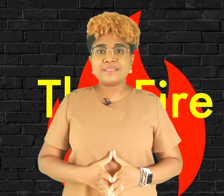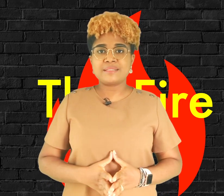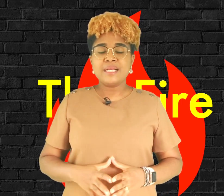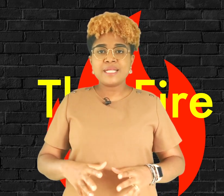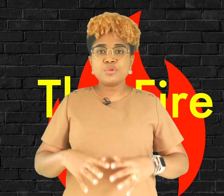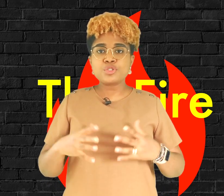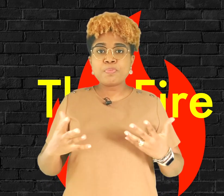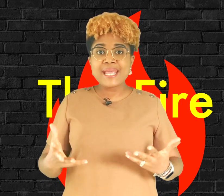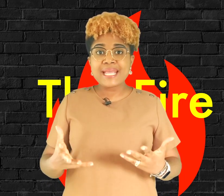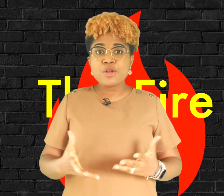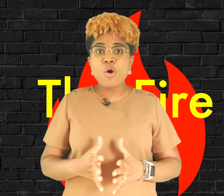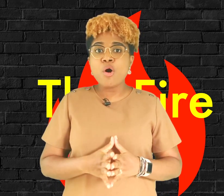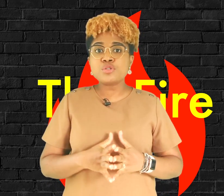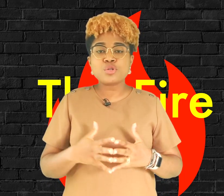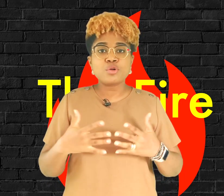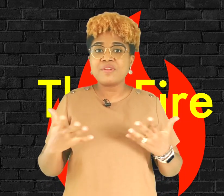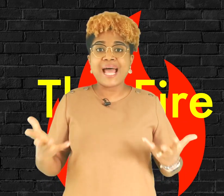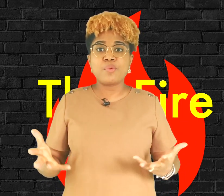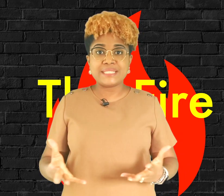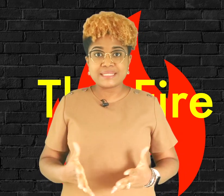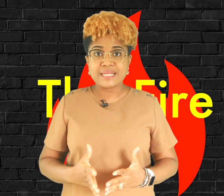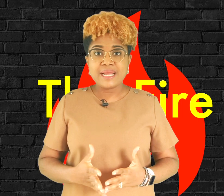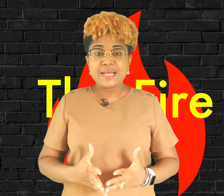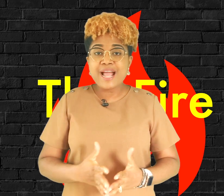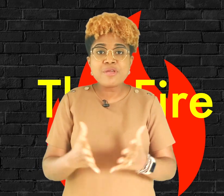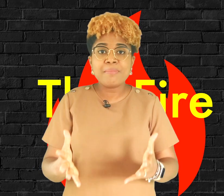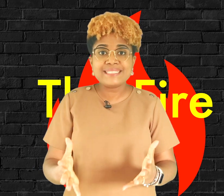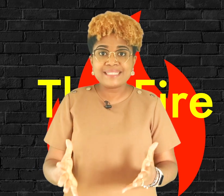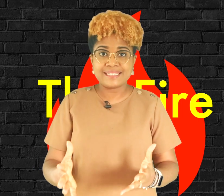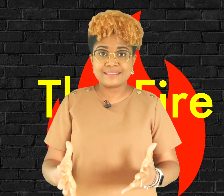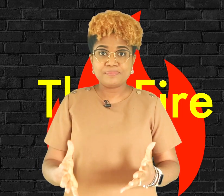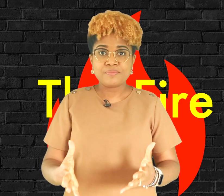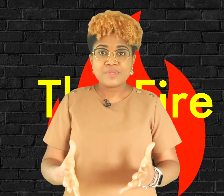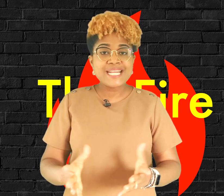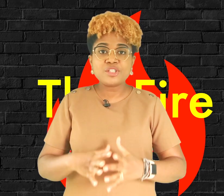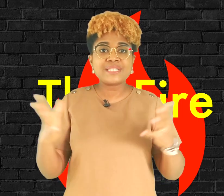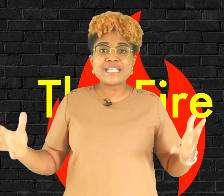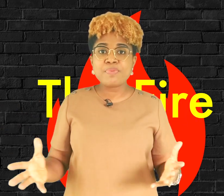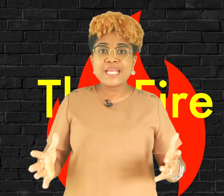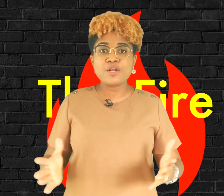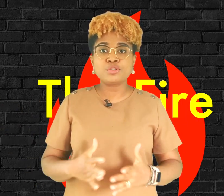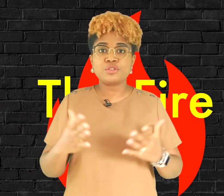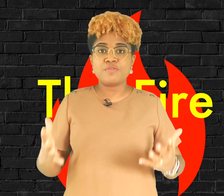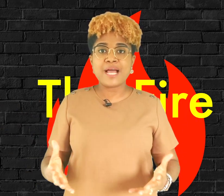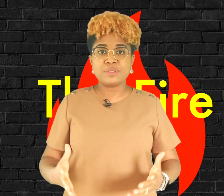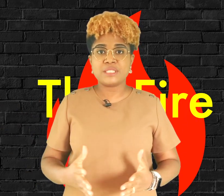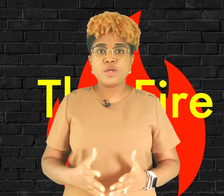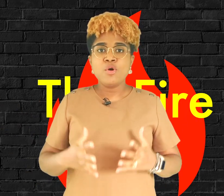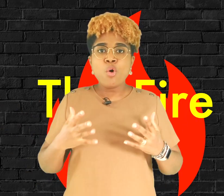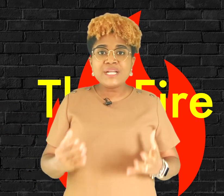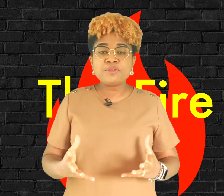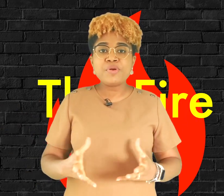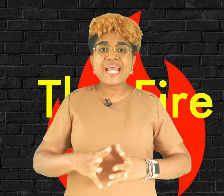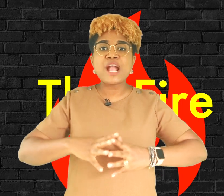taking classes, they could speak in all sorts of languages. Can you imagine that? They just started speaking in all sorts of